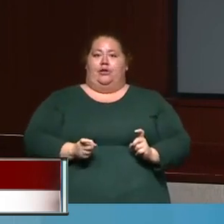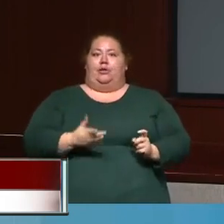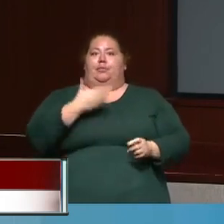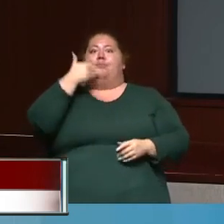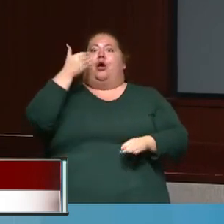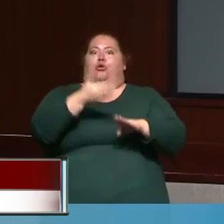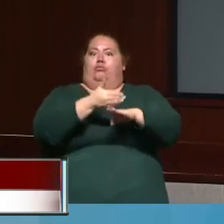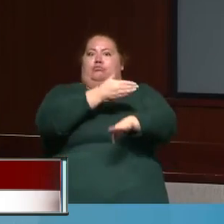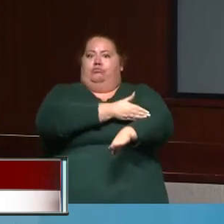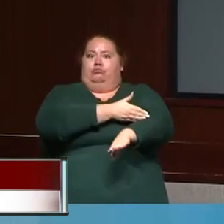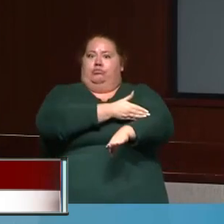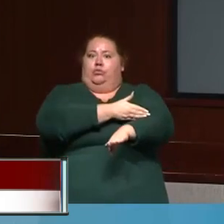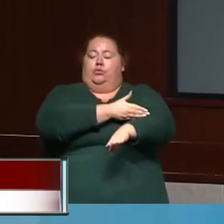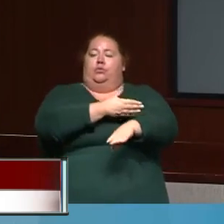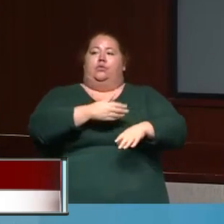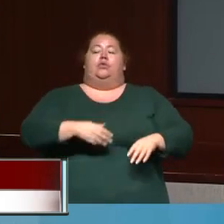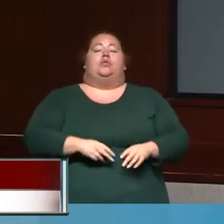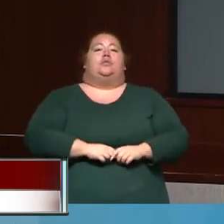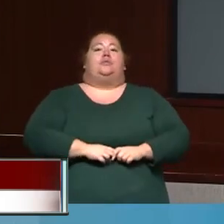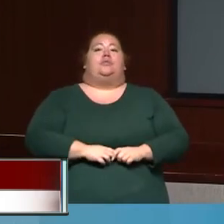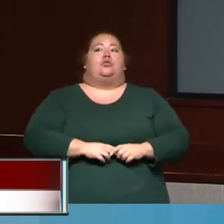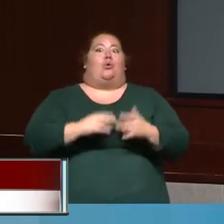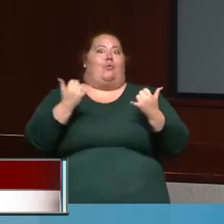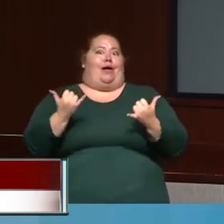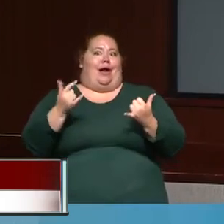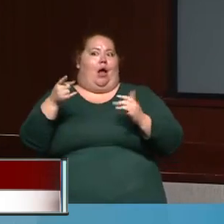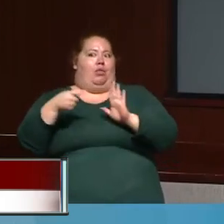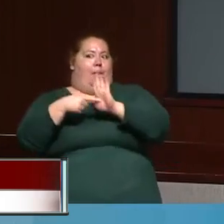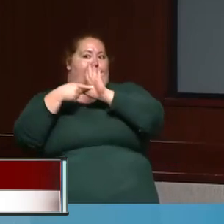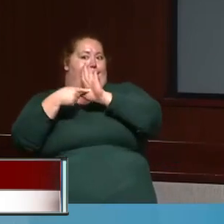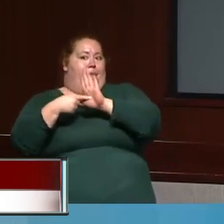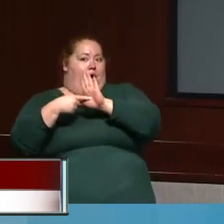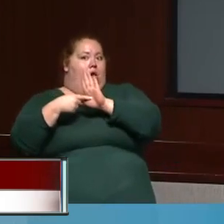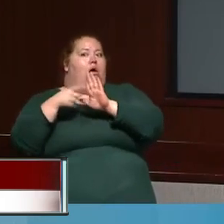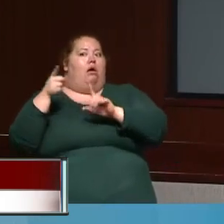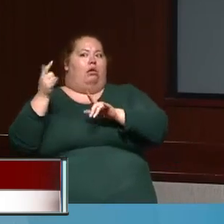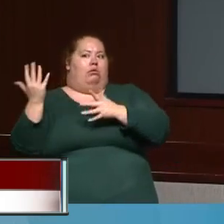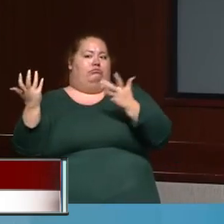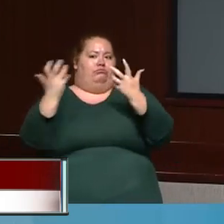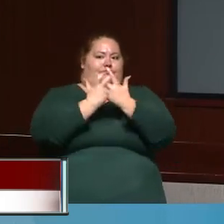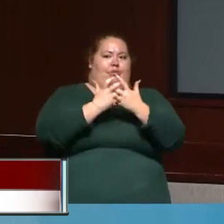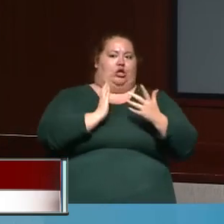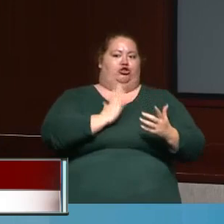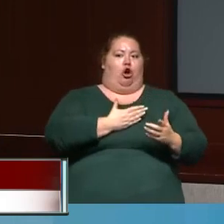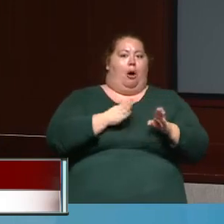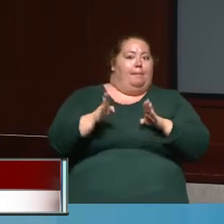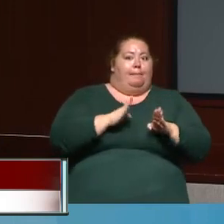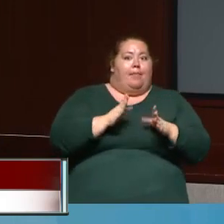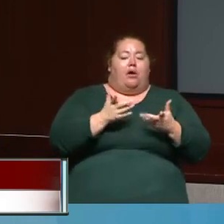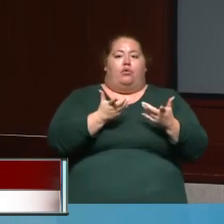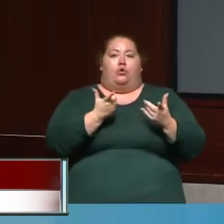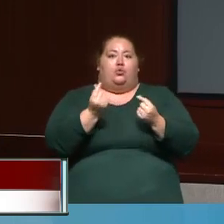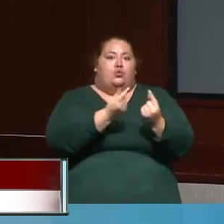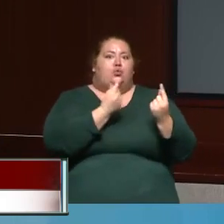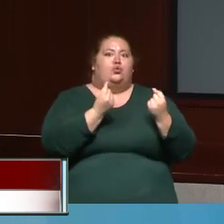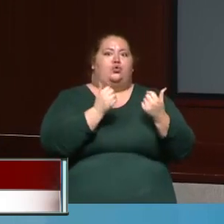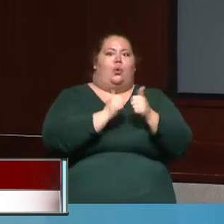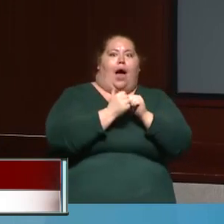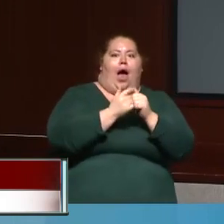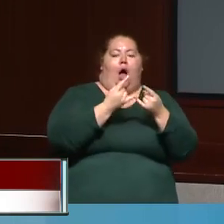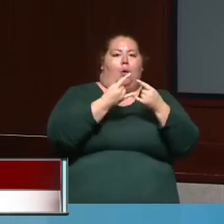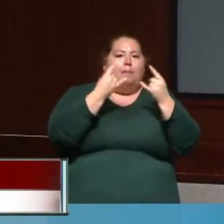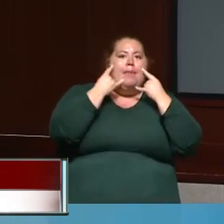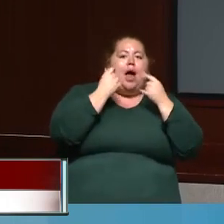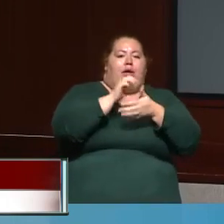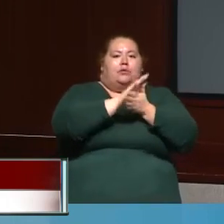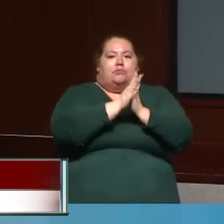model suggests will happen. So that means that our community is doing all the right things. We're wearing masks, we're physically distancing from each other, we're staying